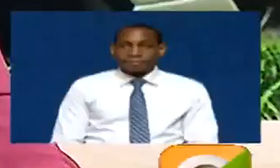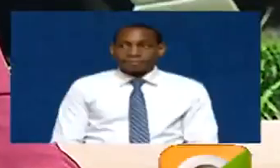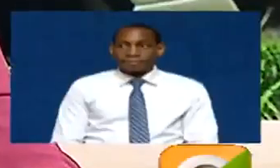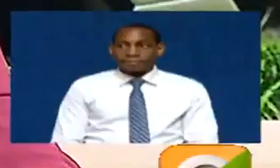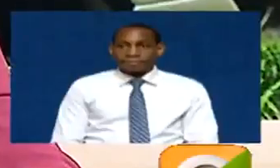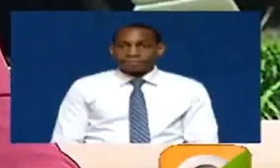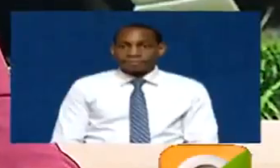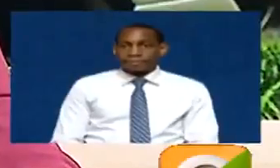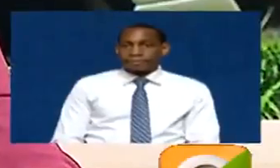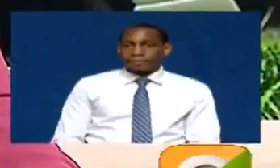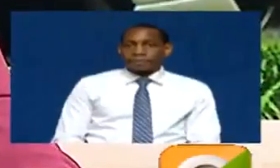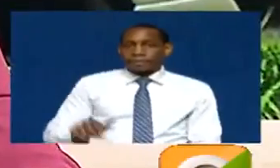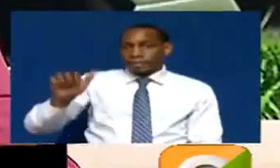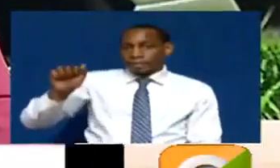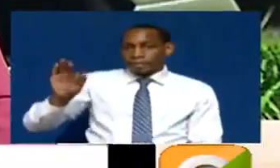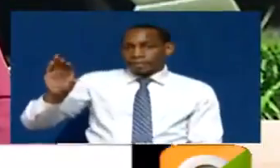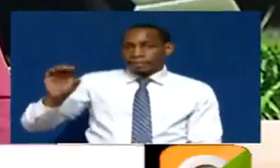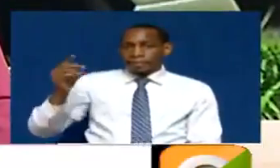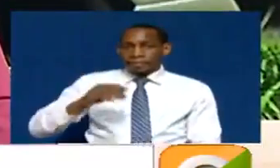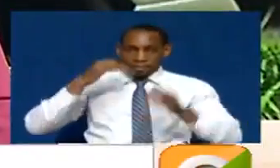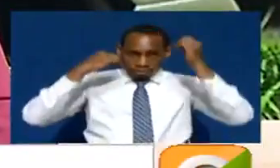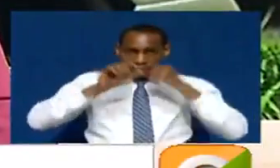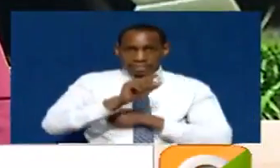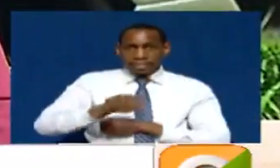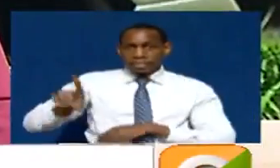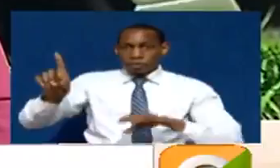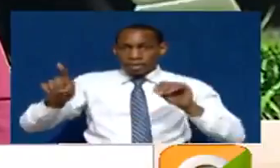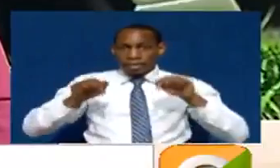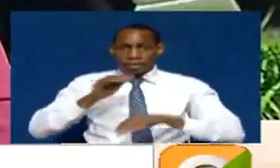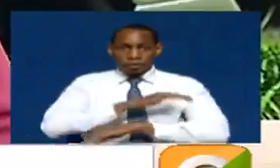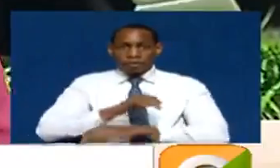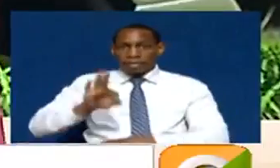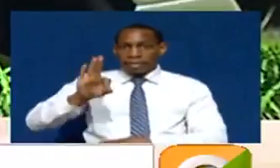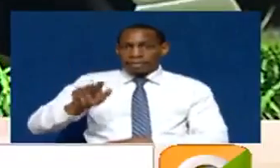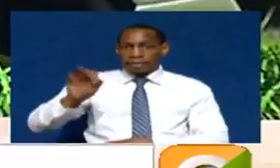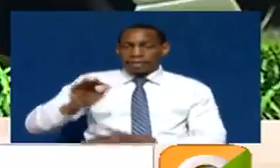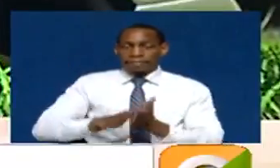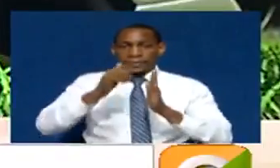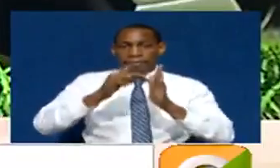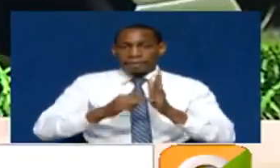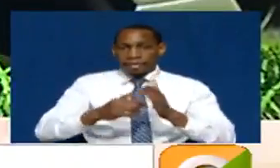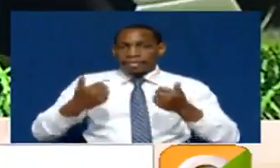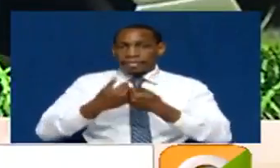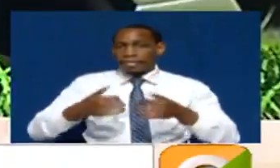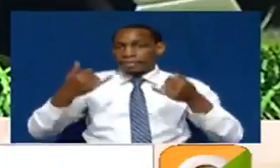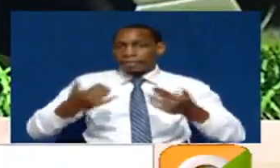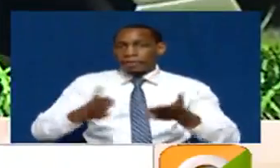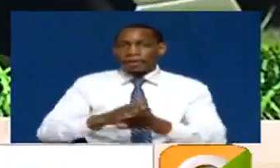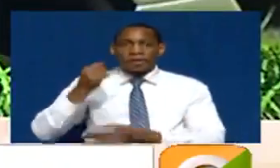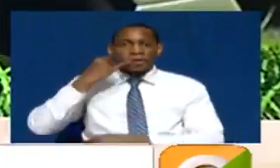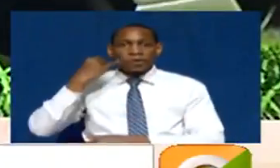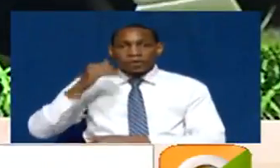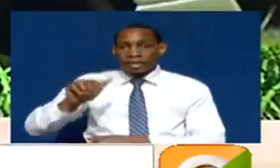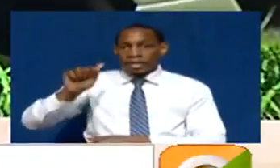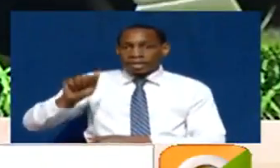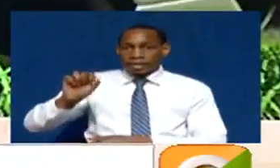and in sports news tonight afc leopards edged lindsay stars one nil in this afternoon's fkf premier league match played at nakuru